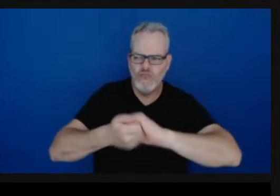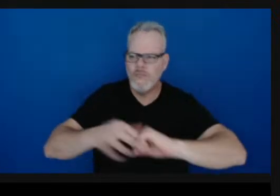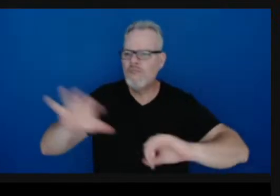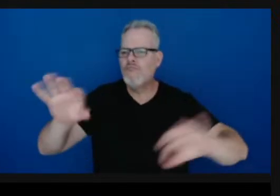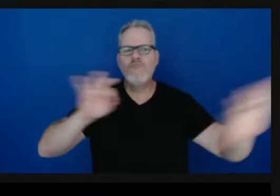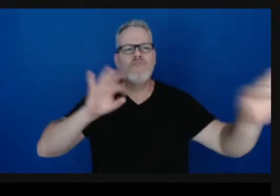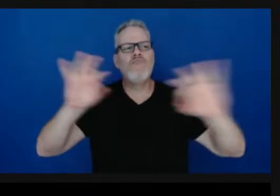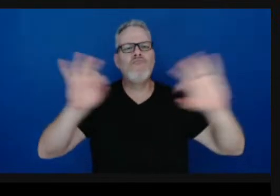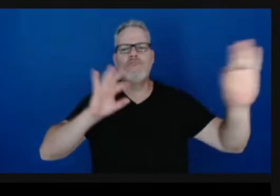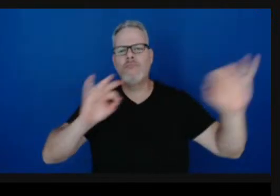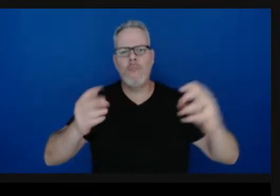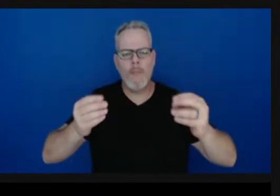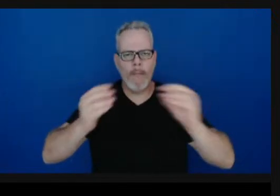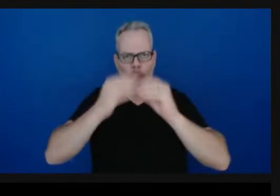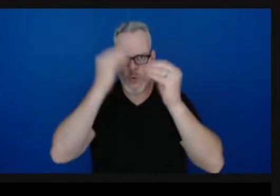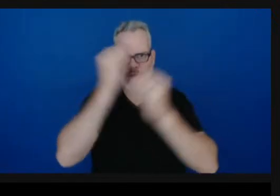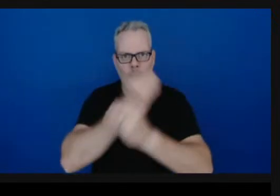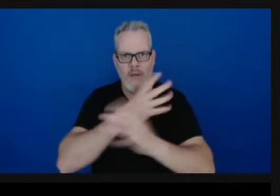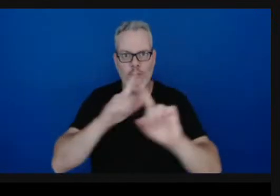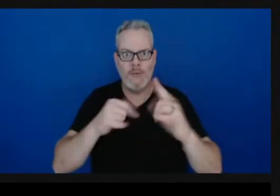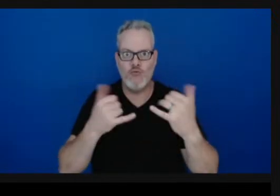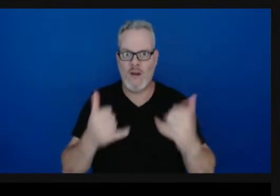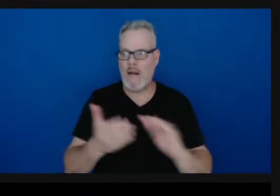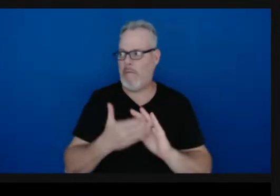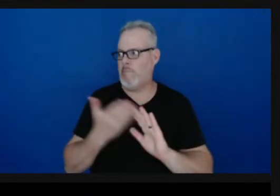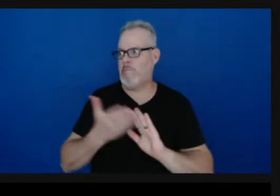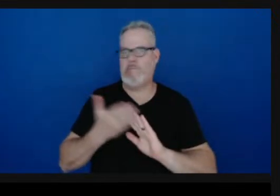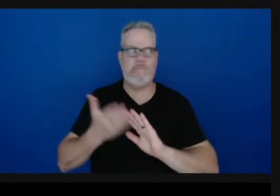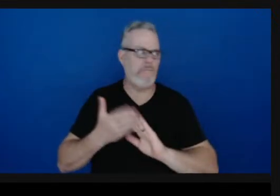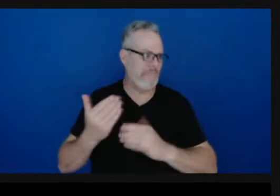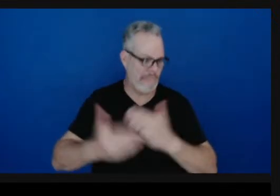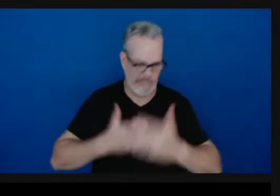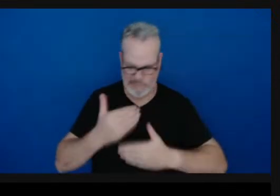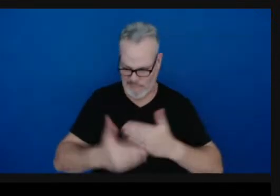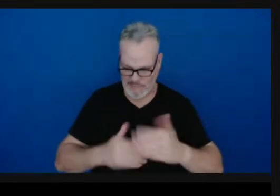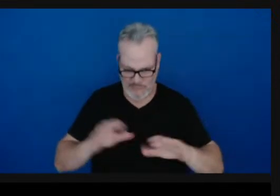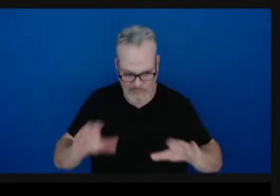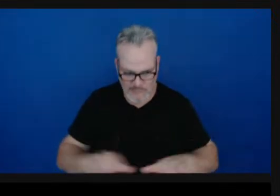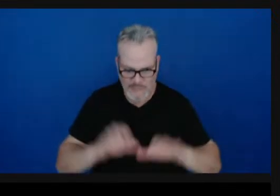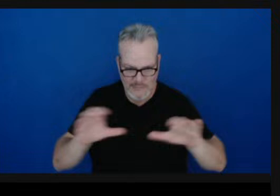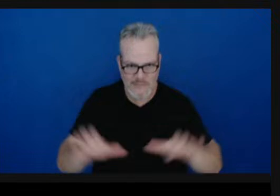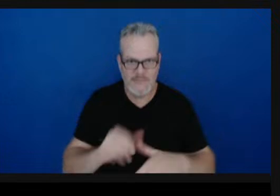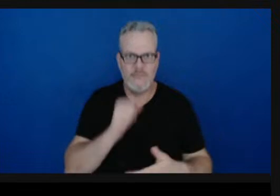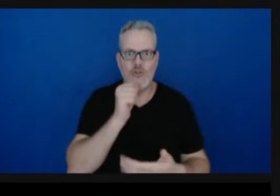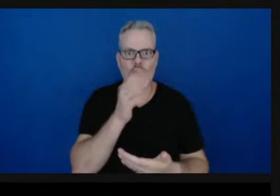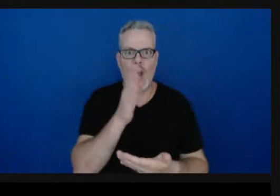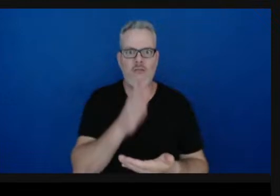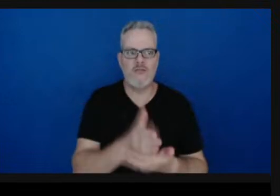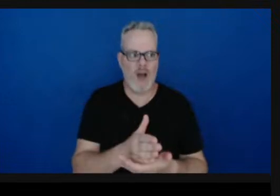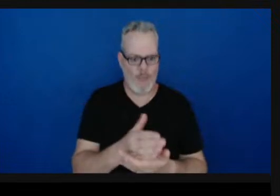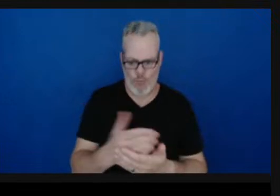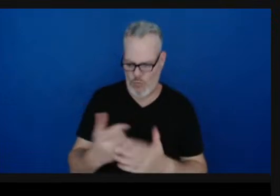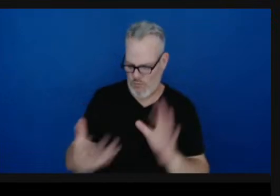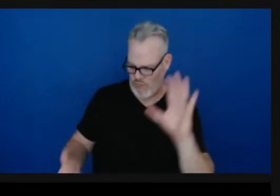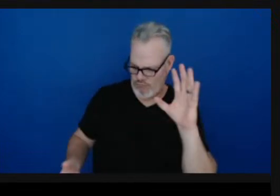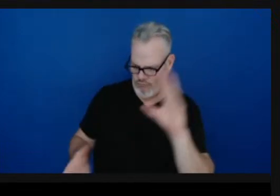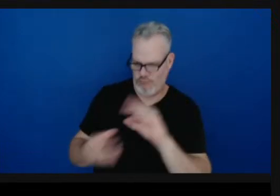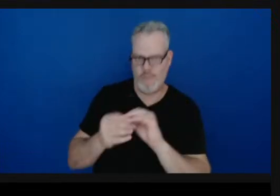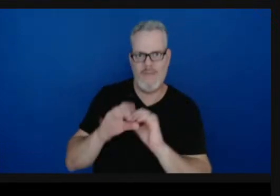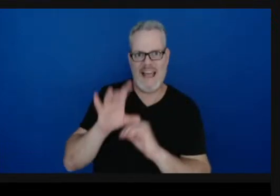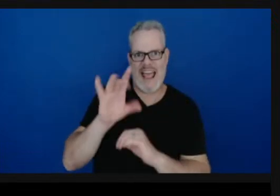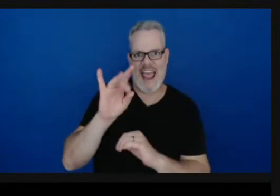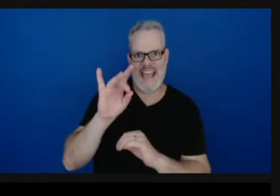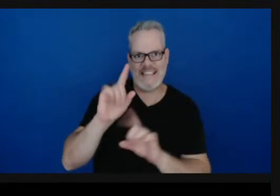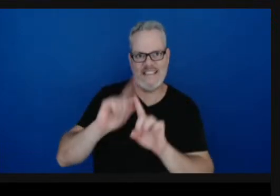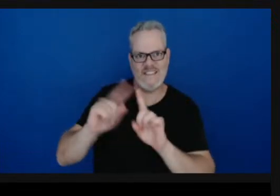Yeah, it's just there's been so much going on nonstop, right? I was trying to count here. We've had 8 eruptions since 2018